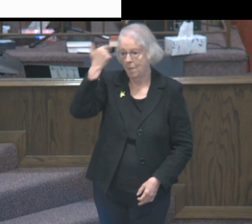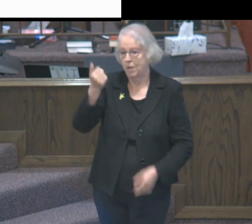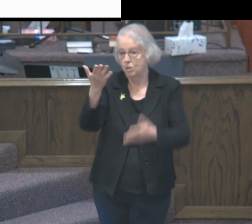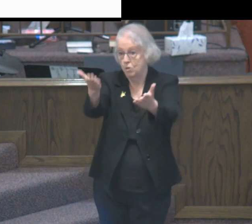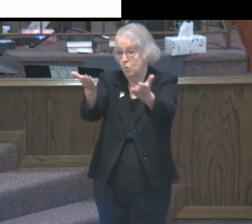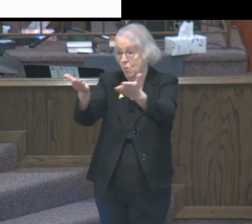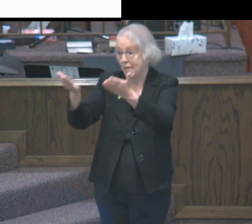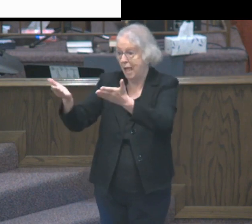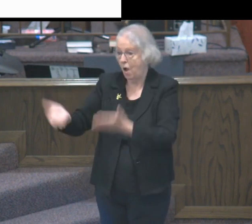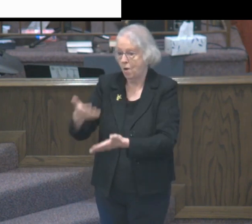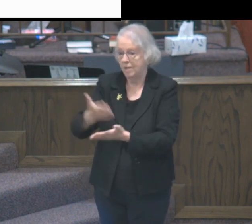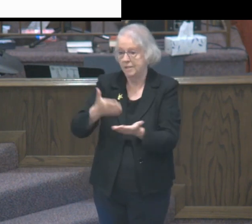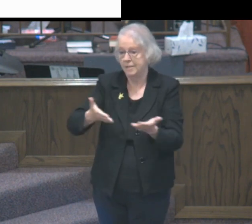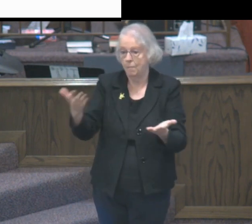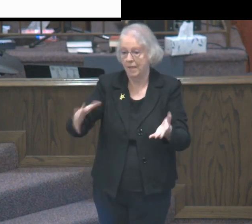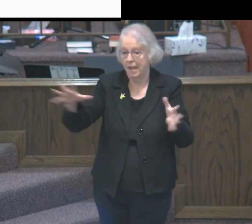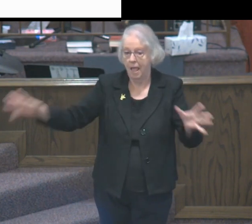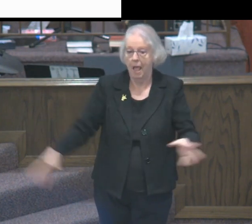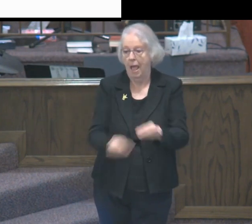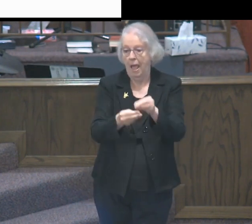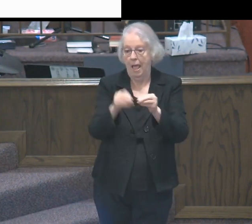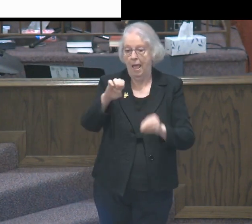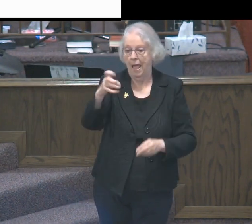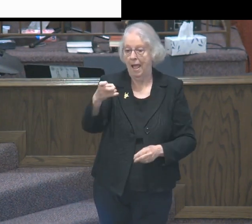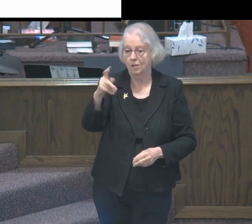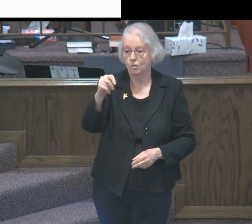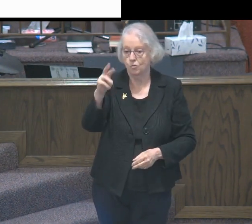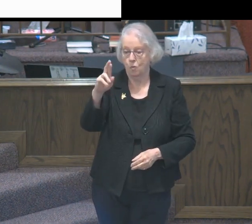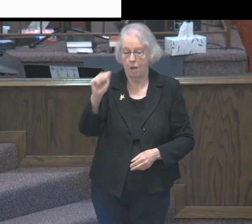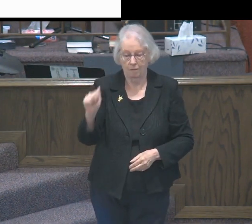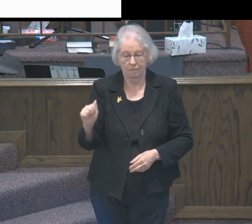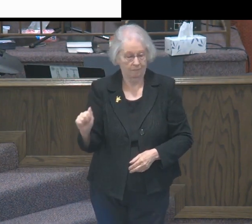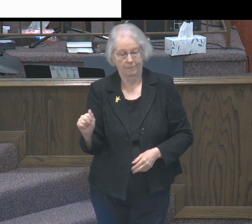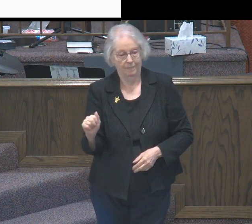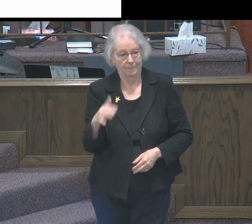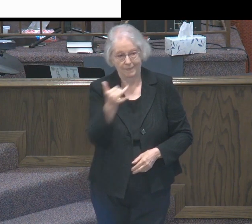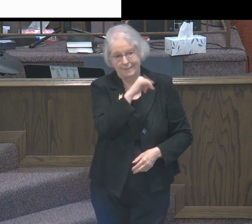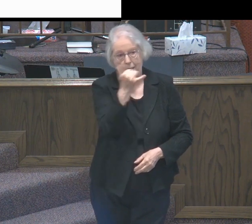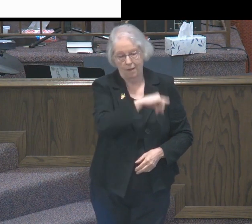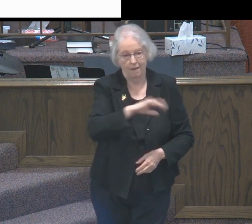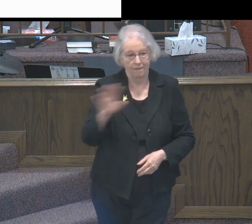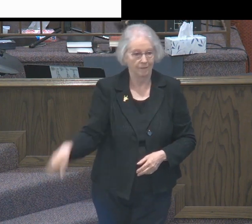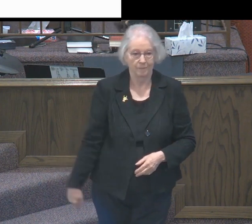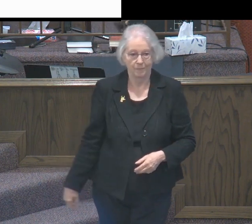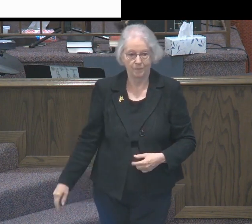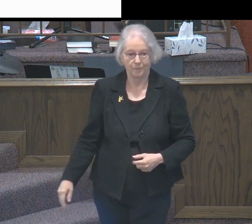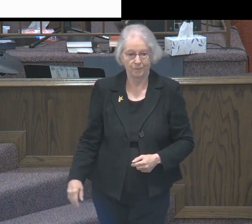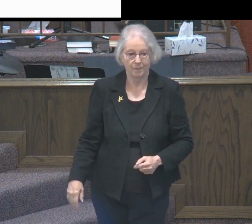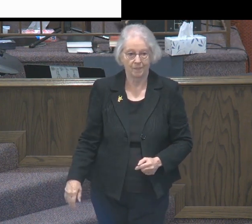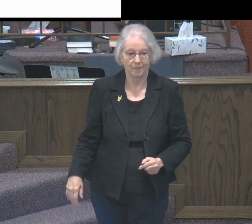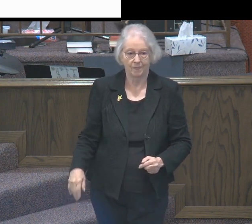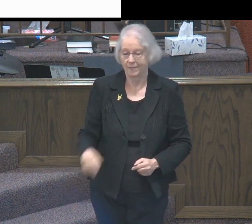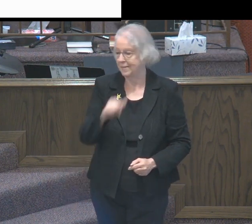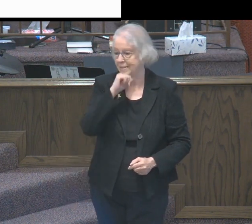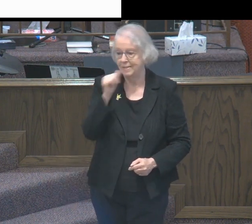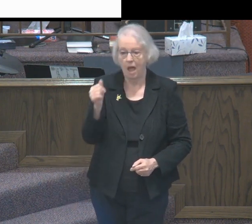burden. I'm telling you, none of that is the essence of the